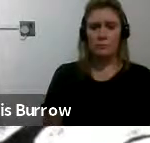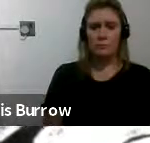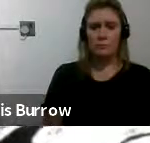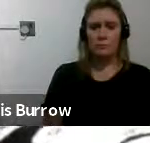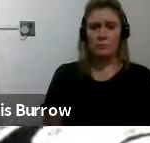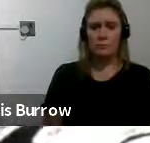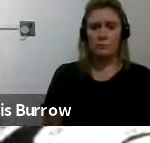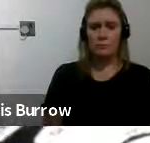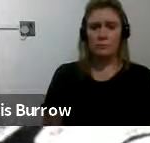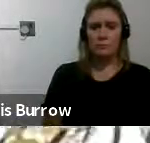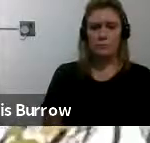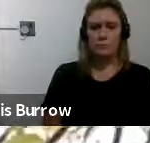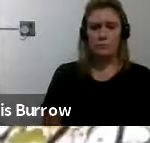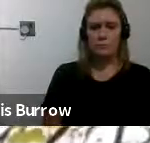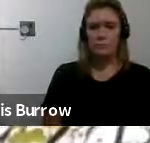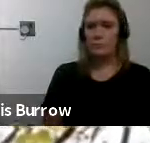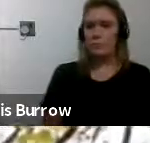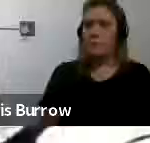No knife.